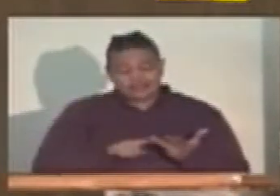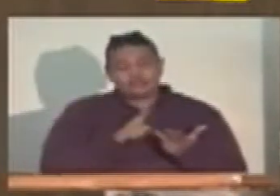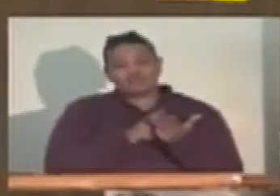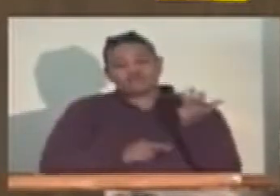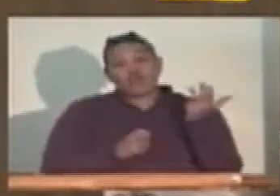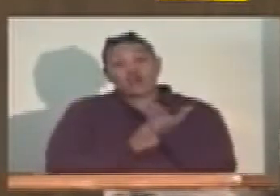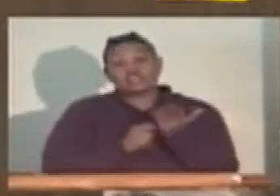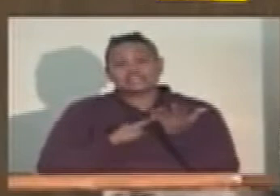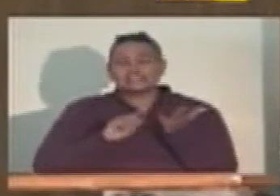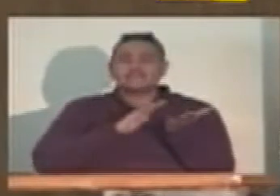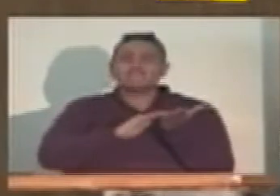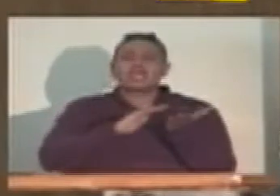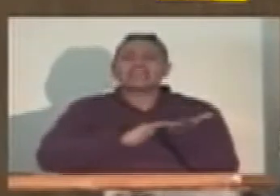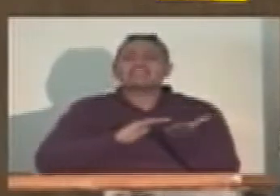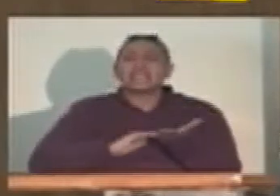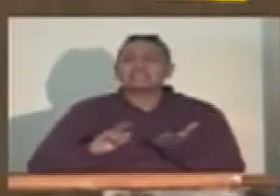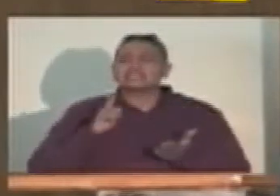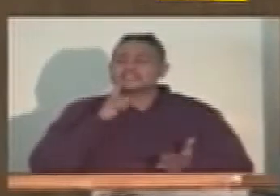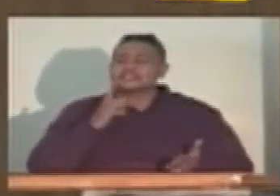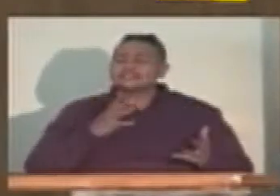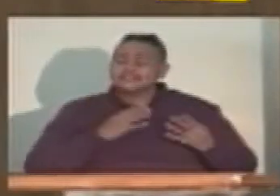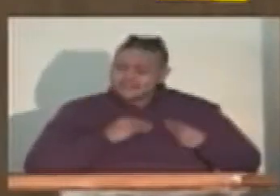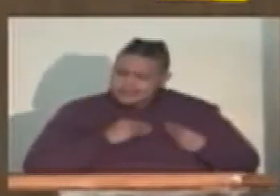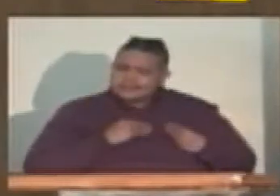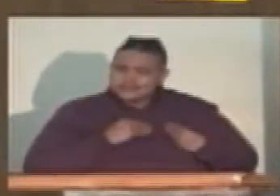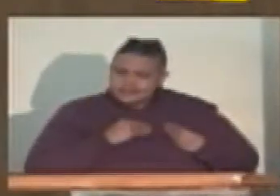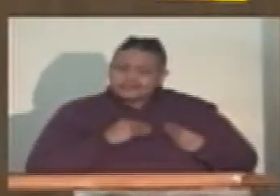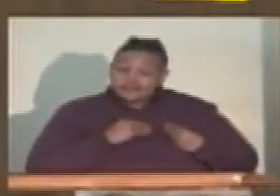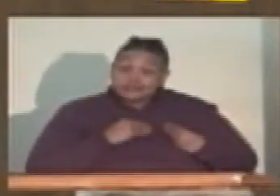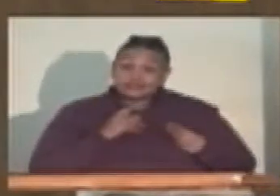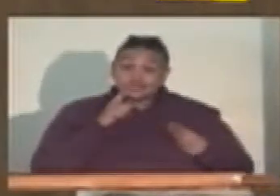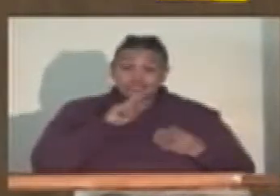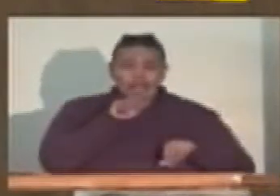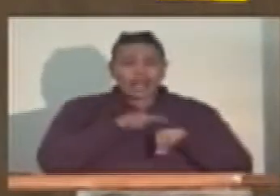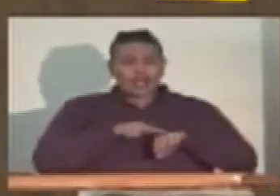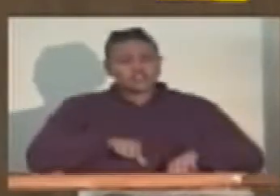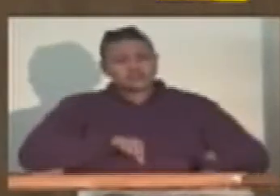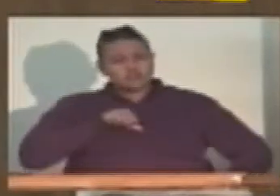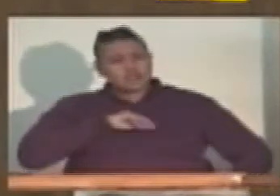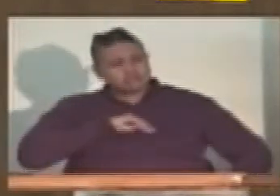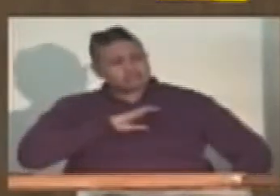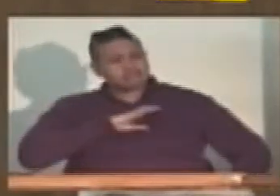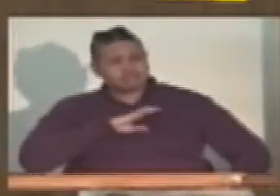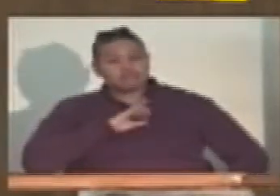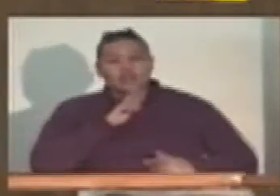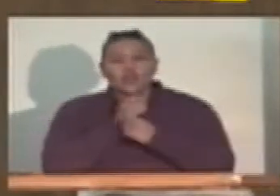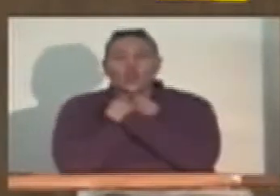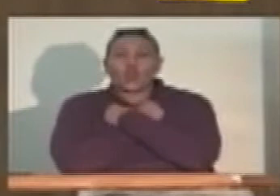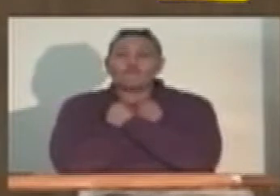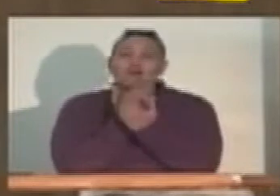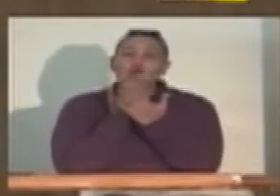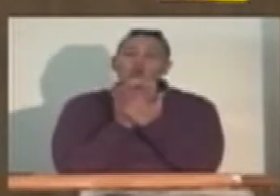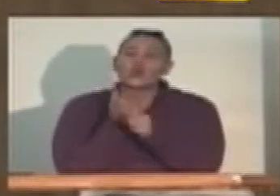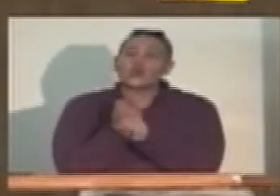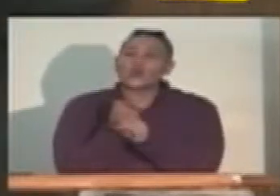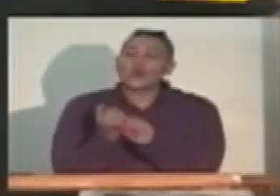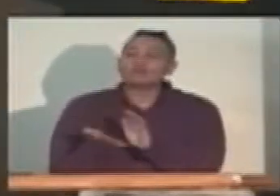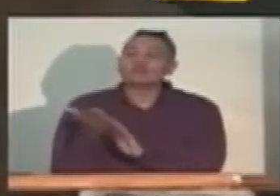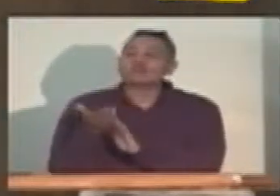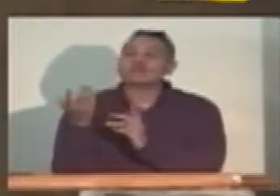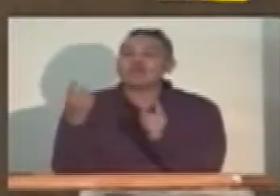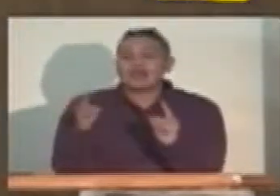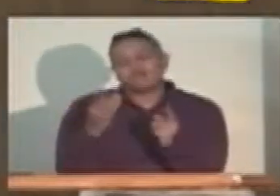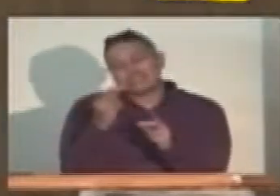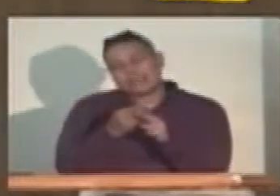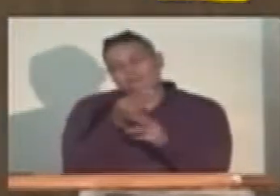trust, forgiveness, tolerance, national pride, love, and good work ethic, to name a